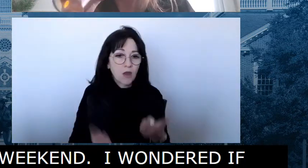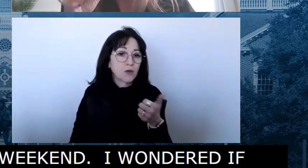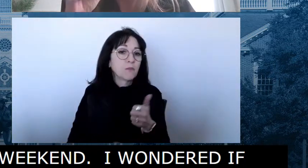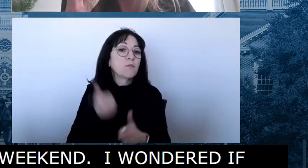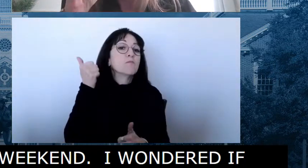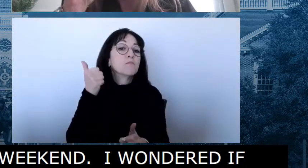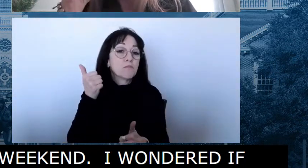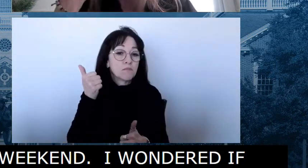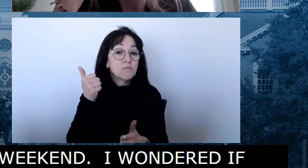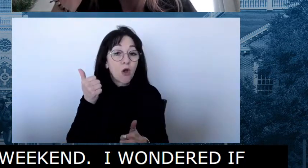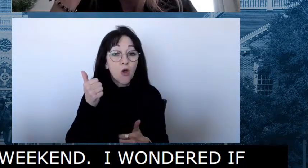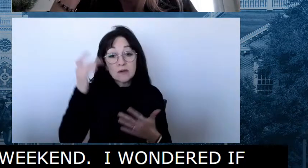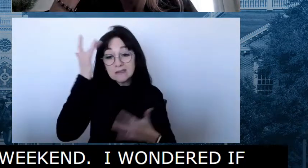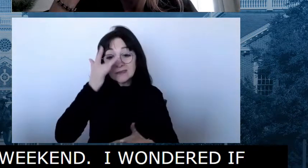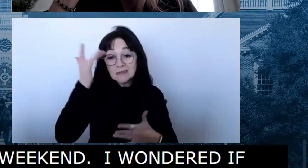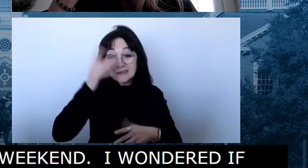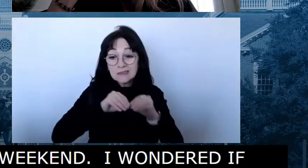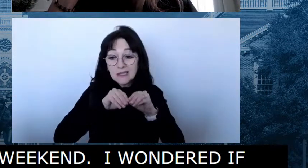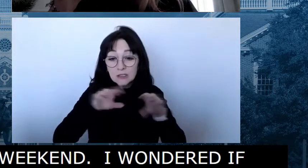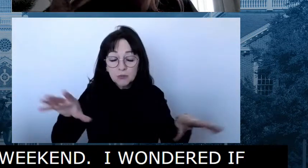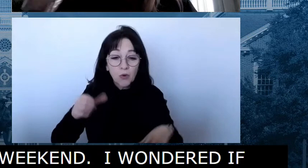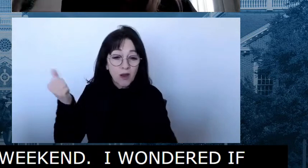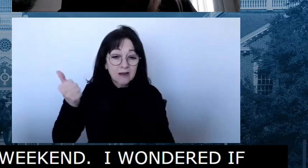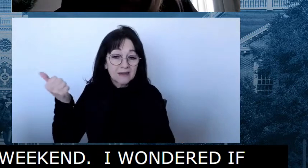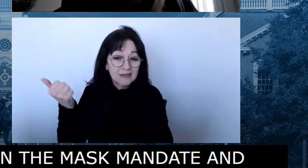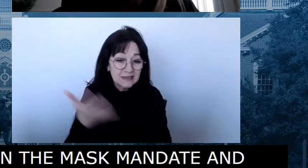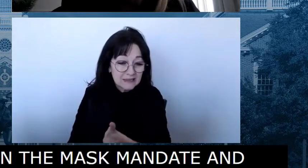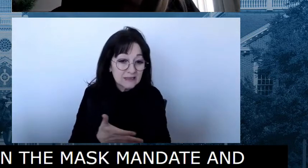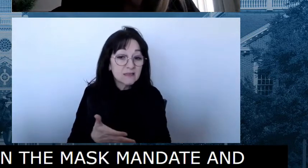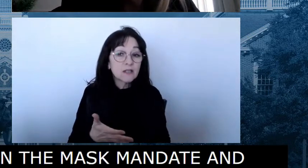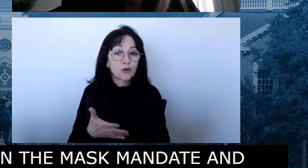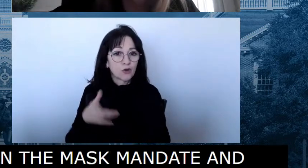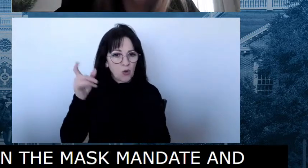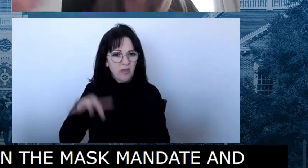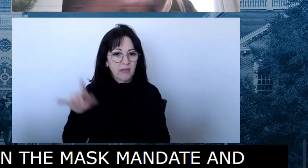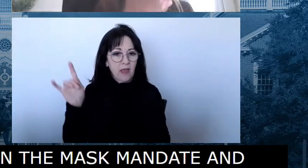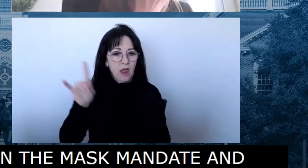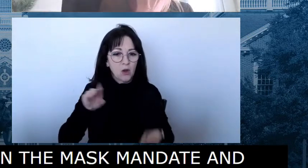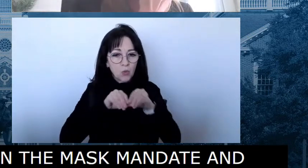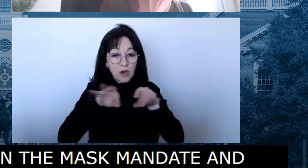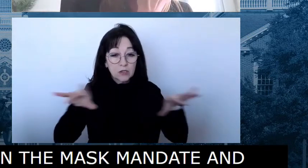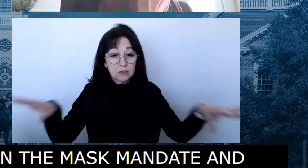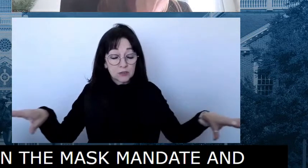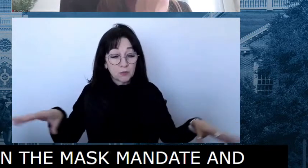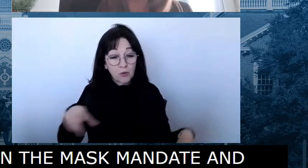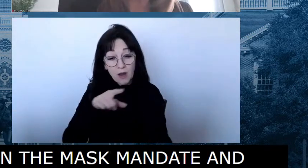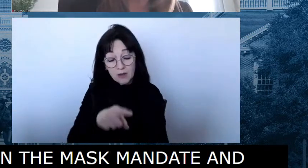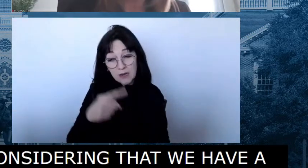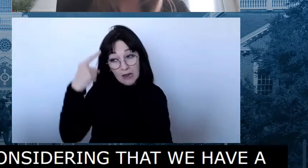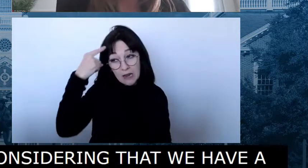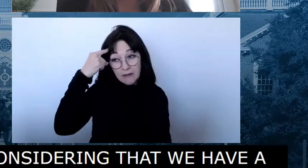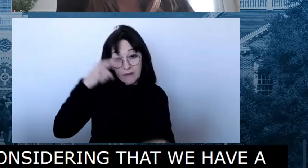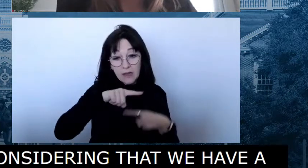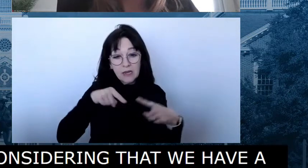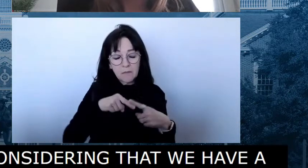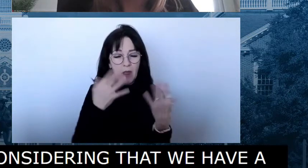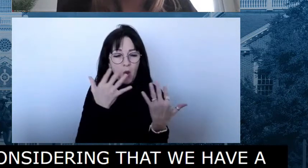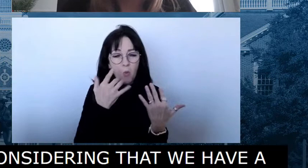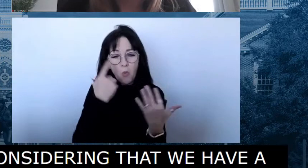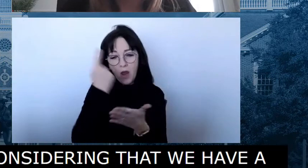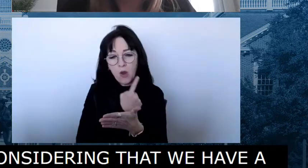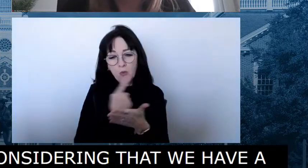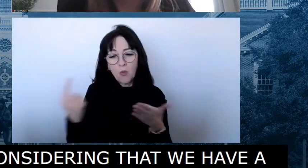and maybe the casino. People are going to the sports book this weekend. Did you consider waiting a week? Yeah, we thought about that. We thought about